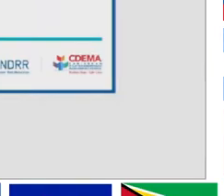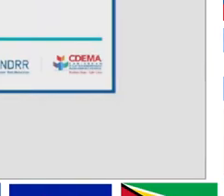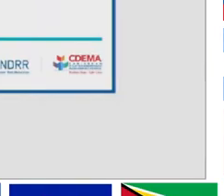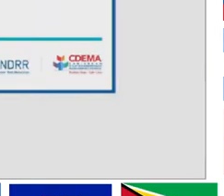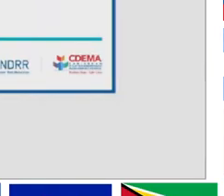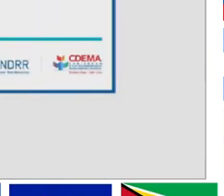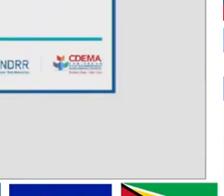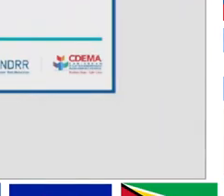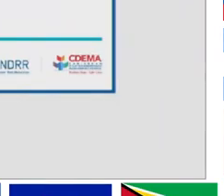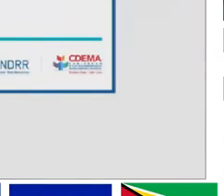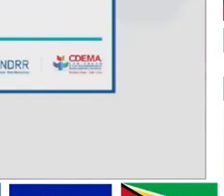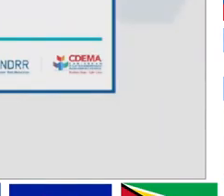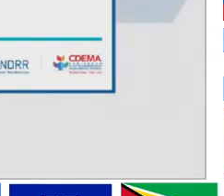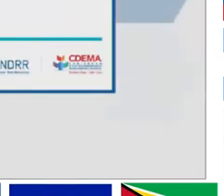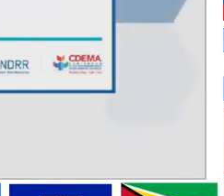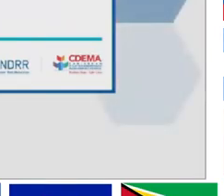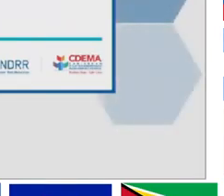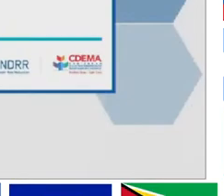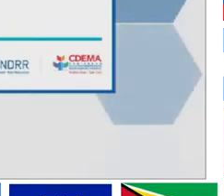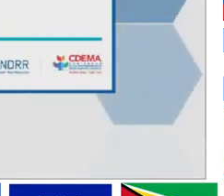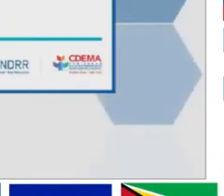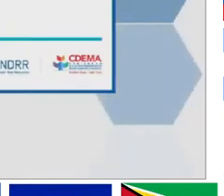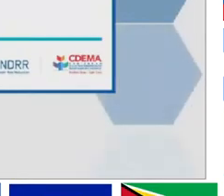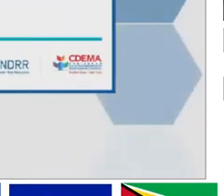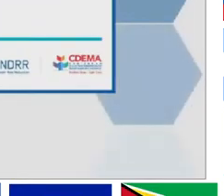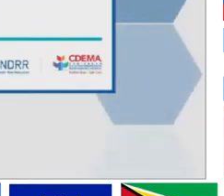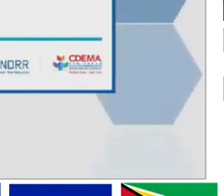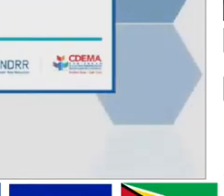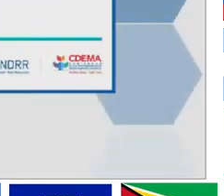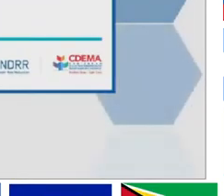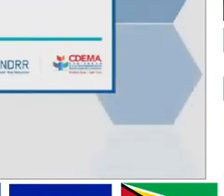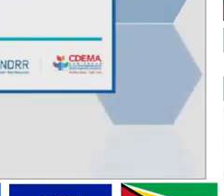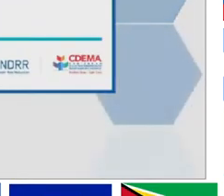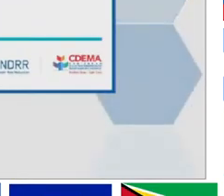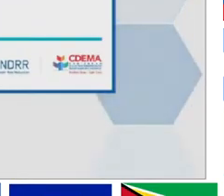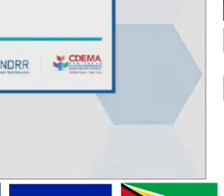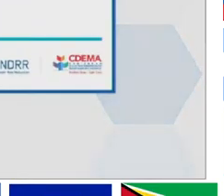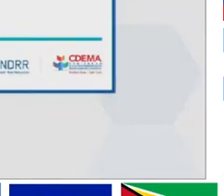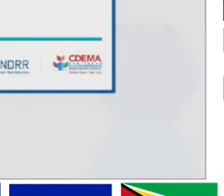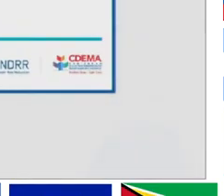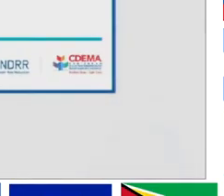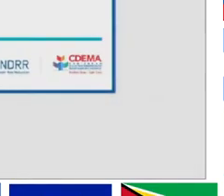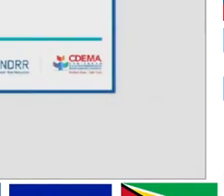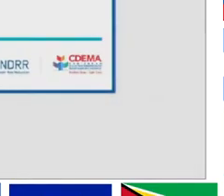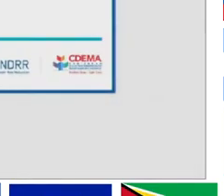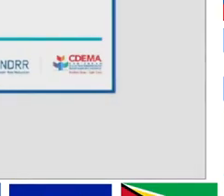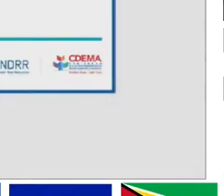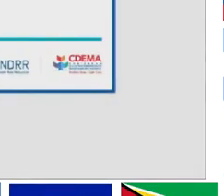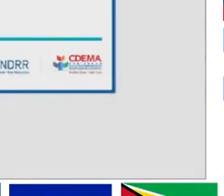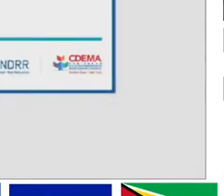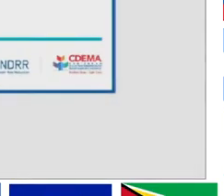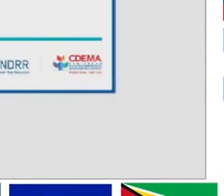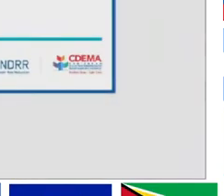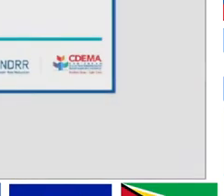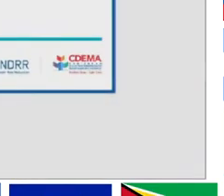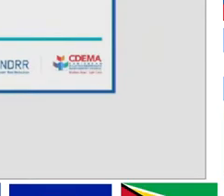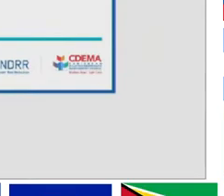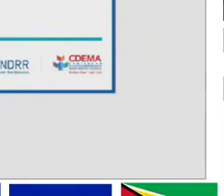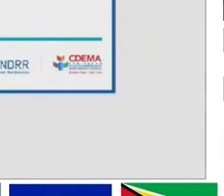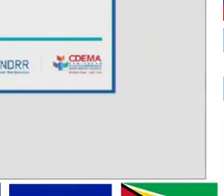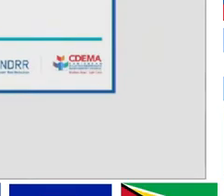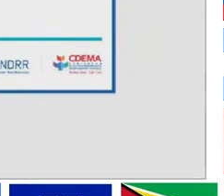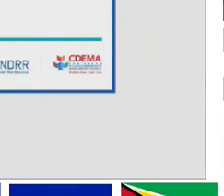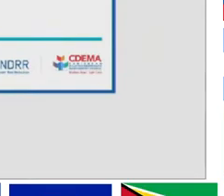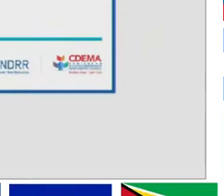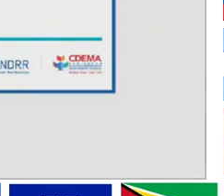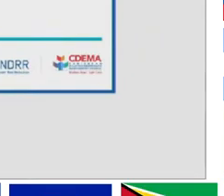became hurricanes and 7 were major hurricanes. Now, this of course is a reflection of what